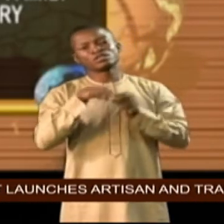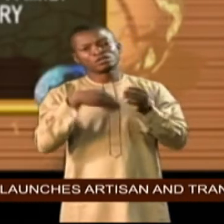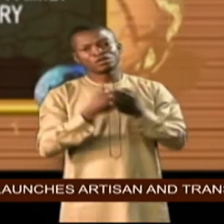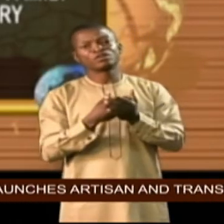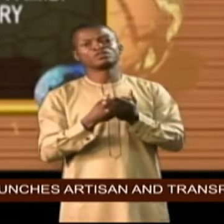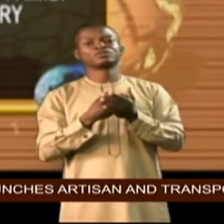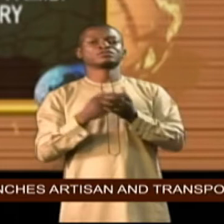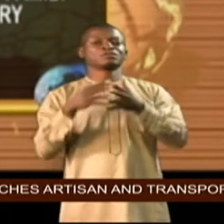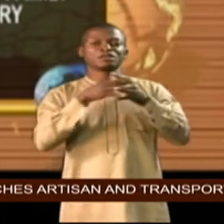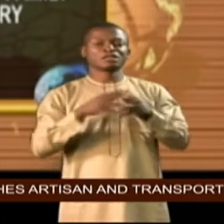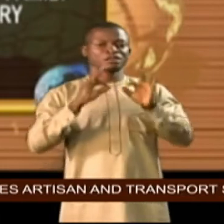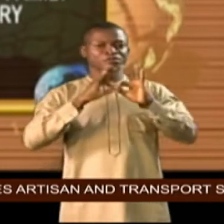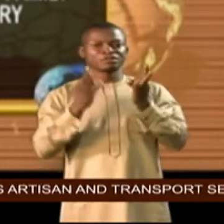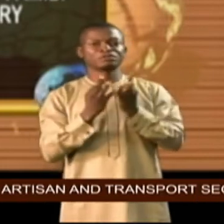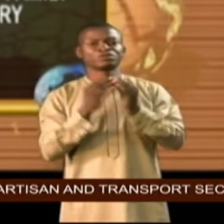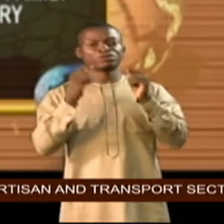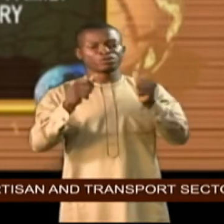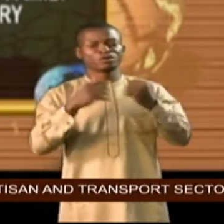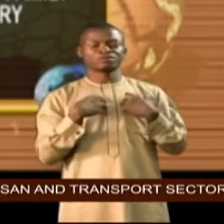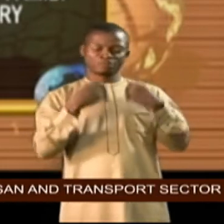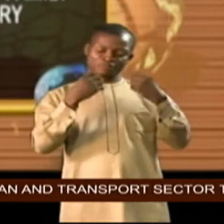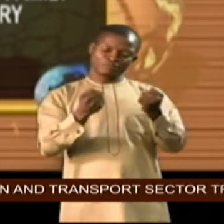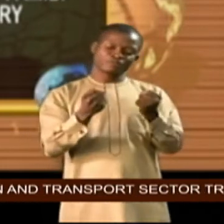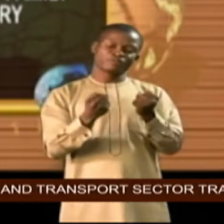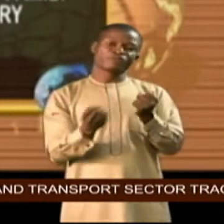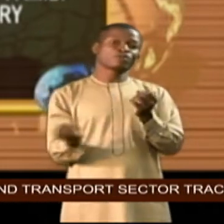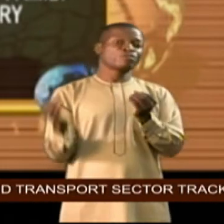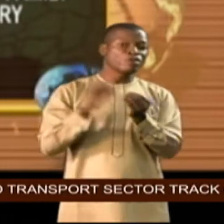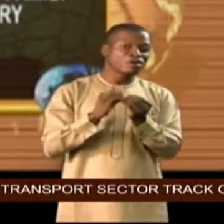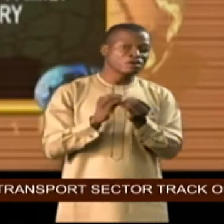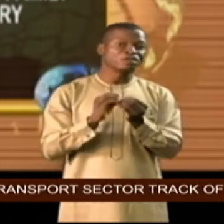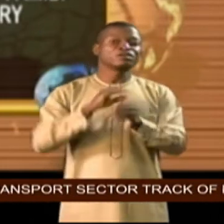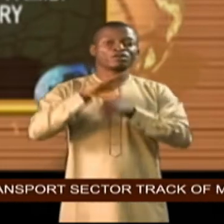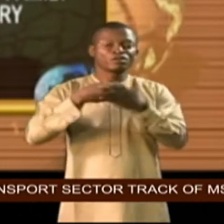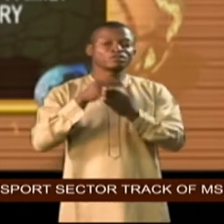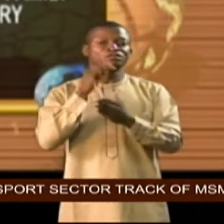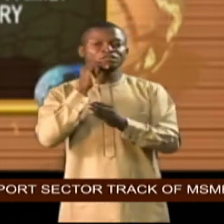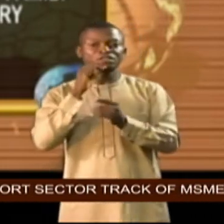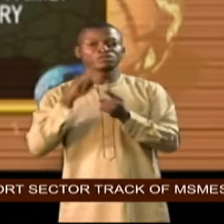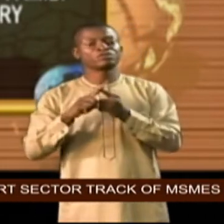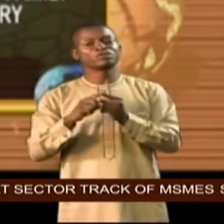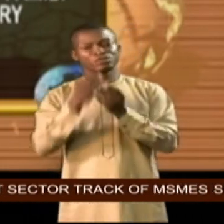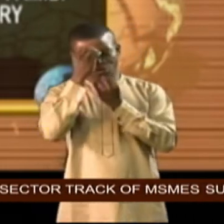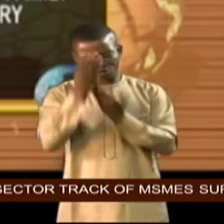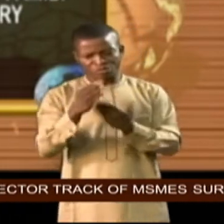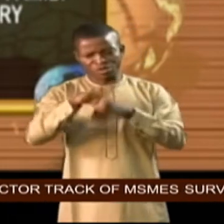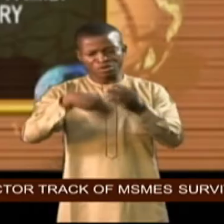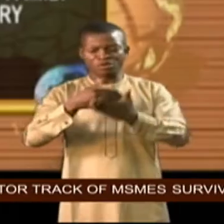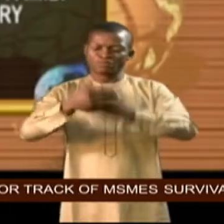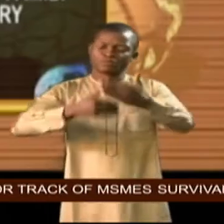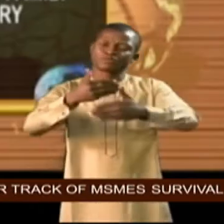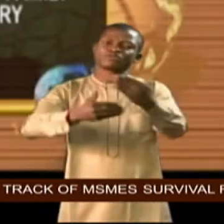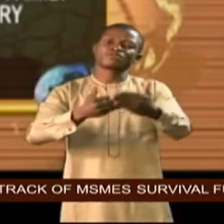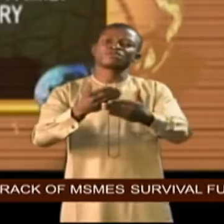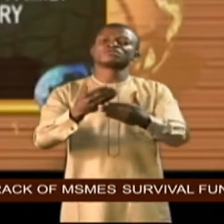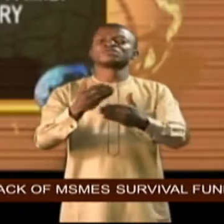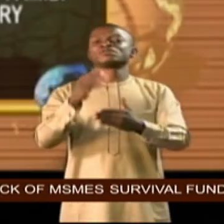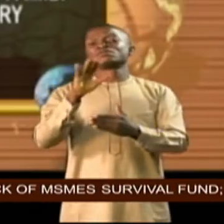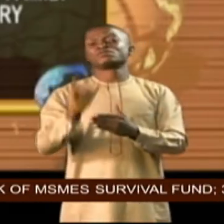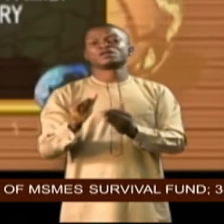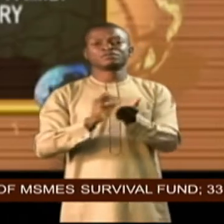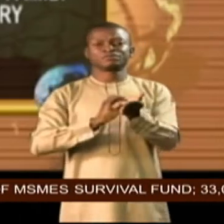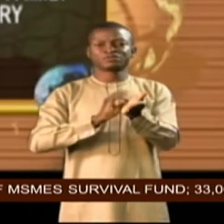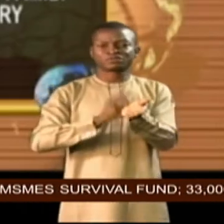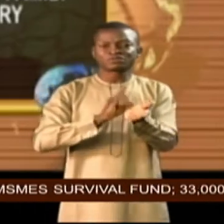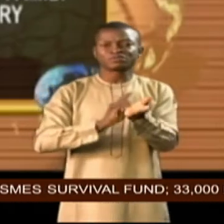recovery, President Buhari urges more compliance among Nigerians to protocols and adherence to advice by medical